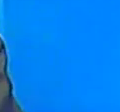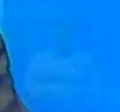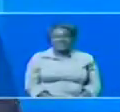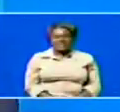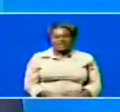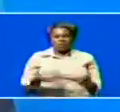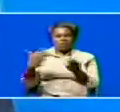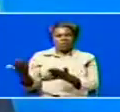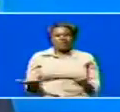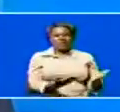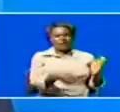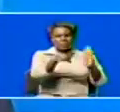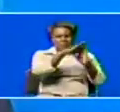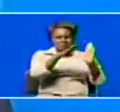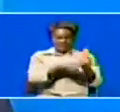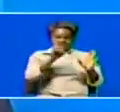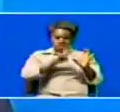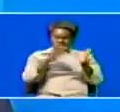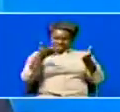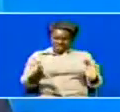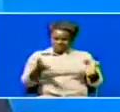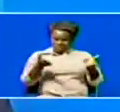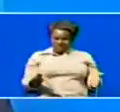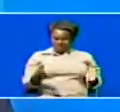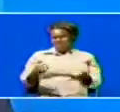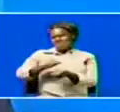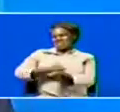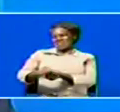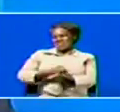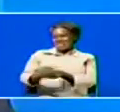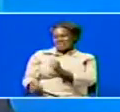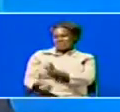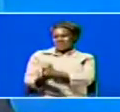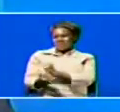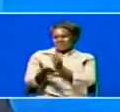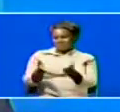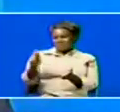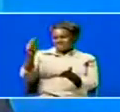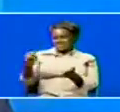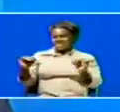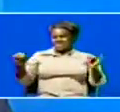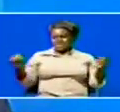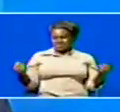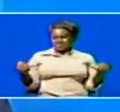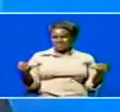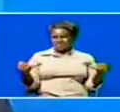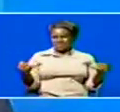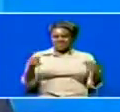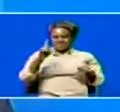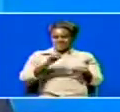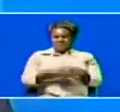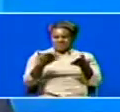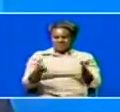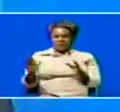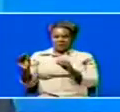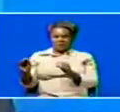Welcome back to the program once again. If you're just joining us, this is the Friday briefing right here on KTN News. And it's about time we go over